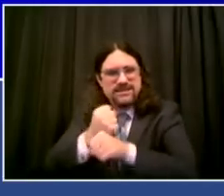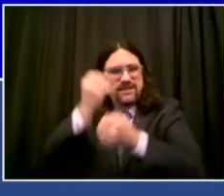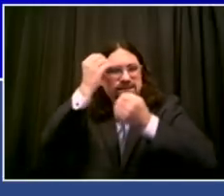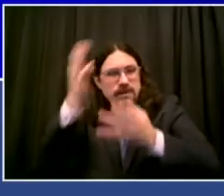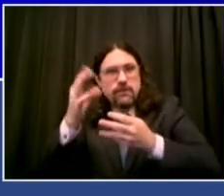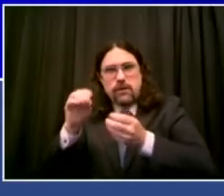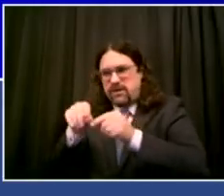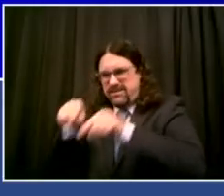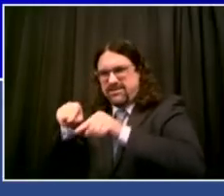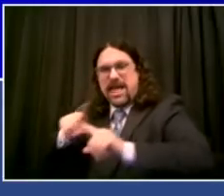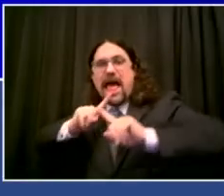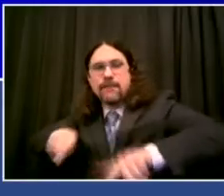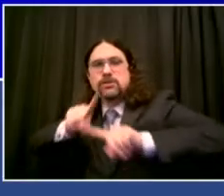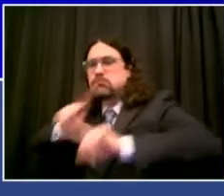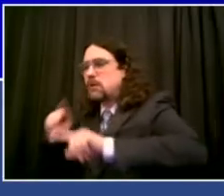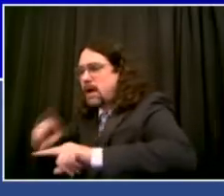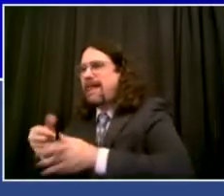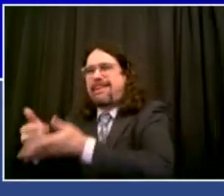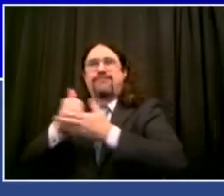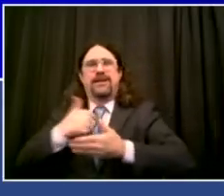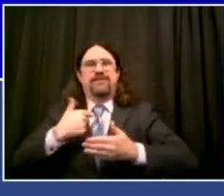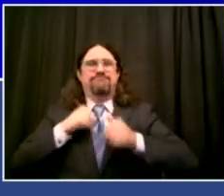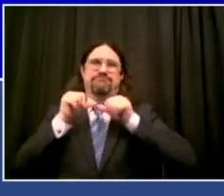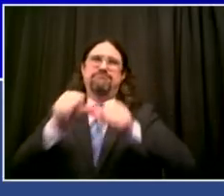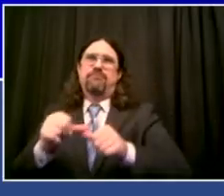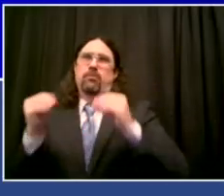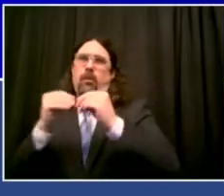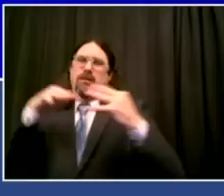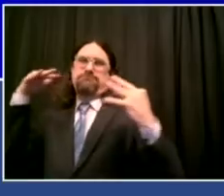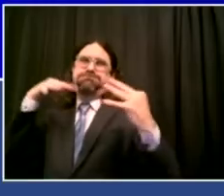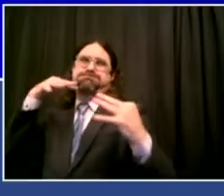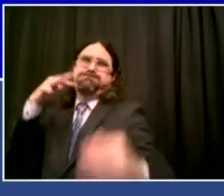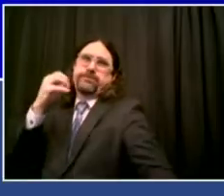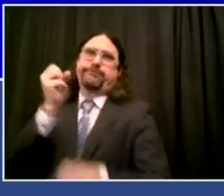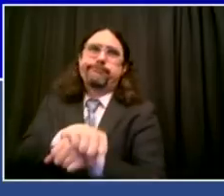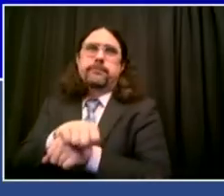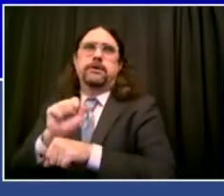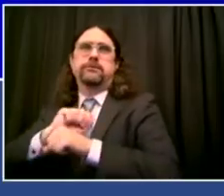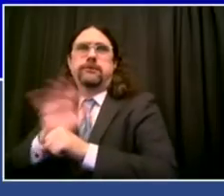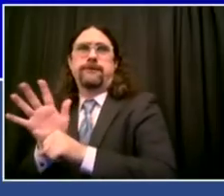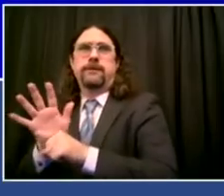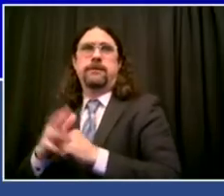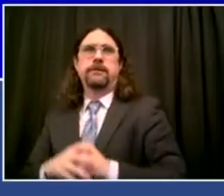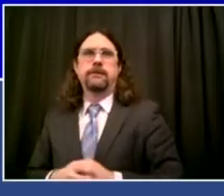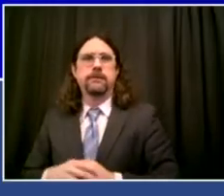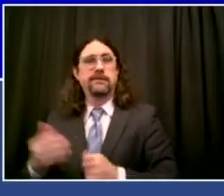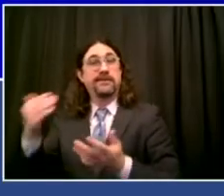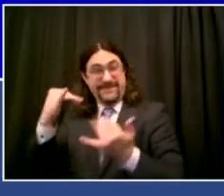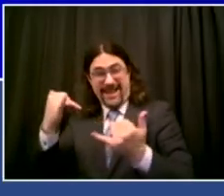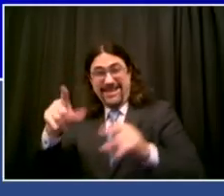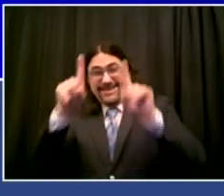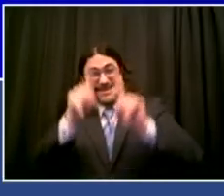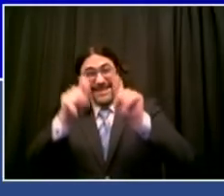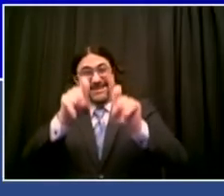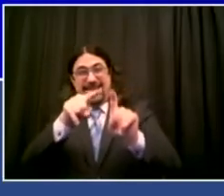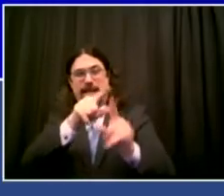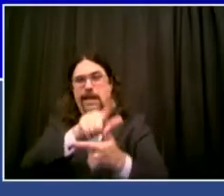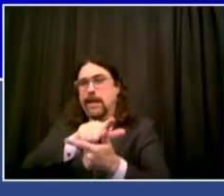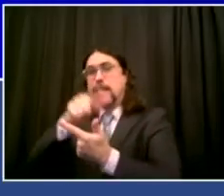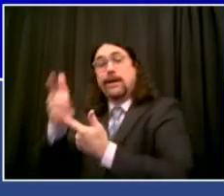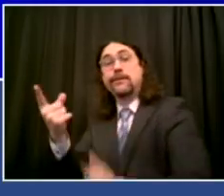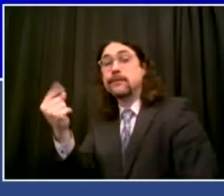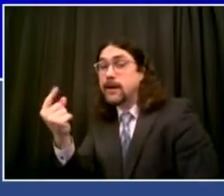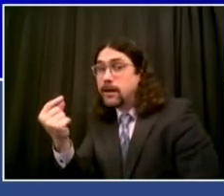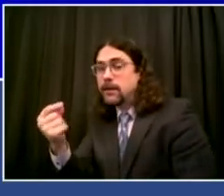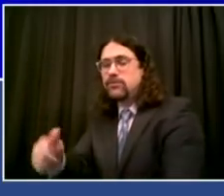on the contacts of everyone who has been tested, the close contacts, the people they had real connection to, and then make sure each of